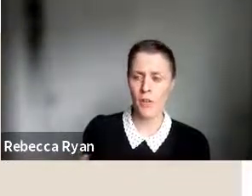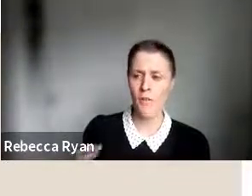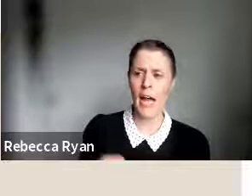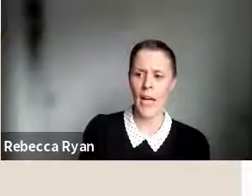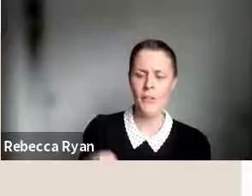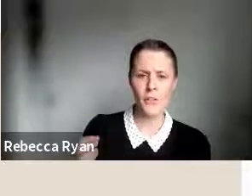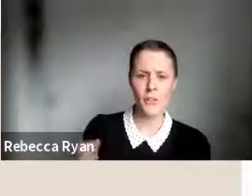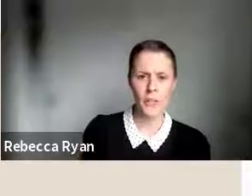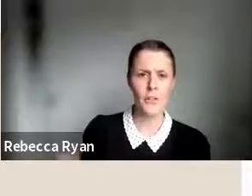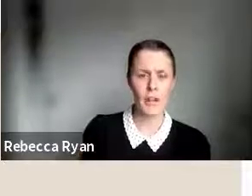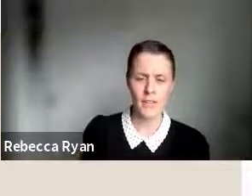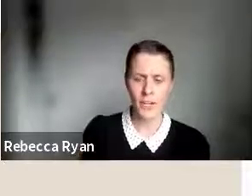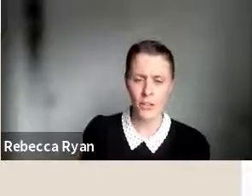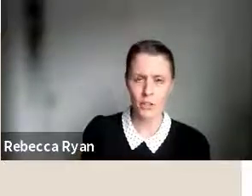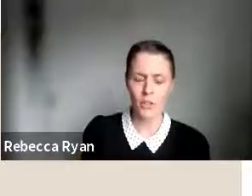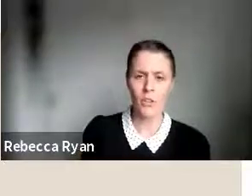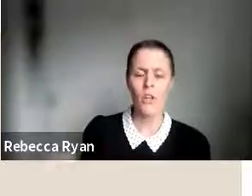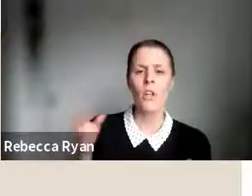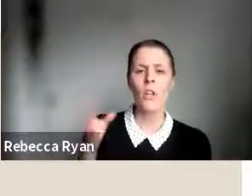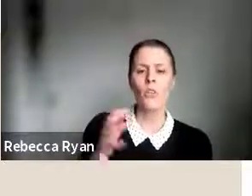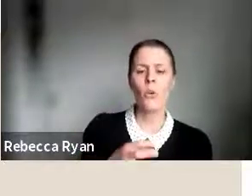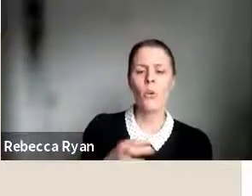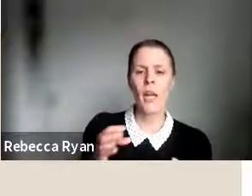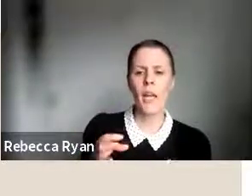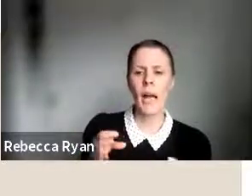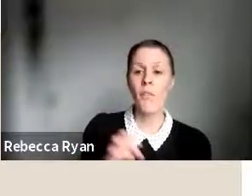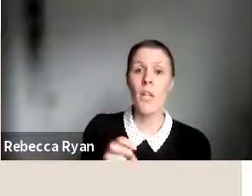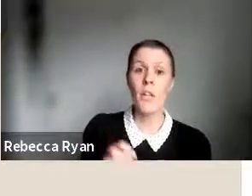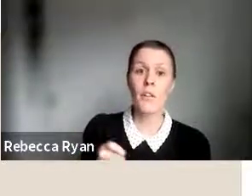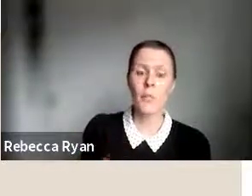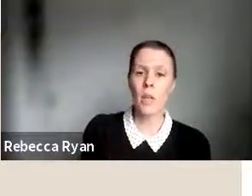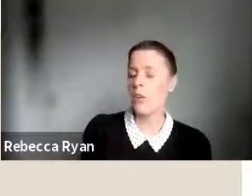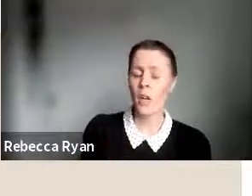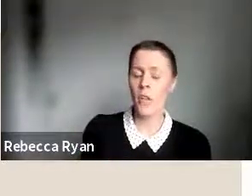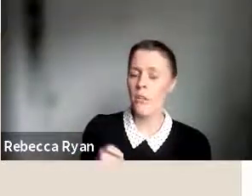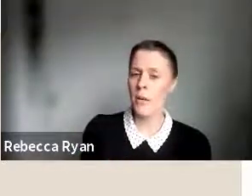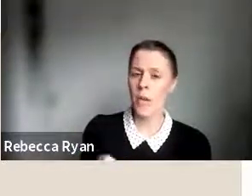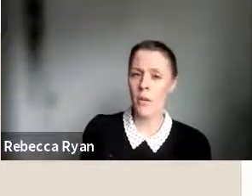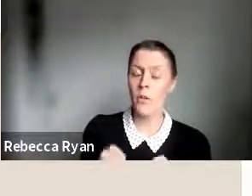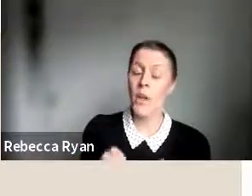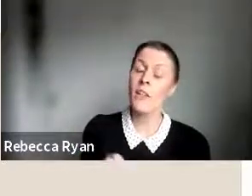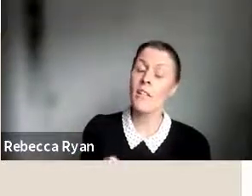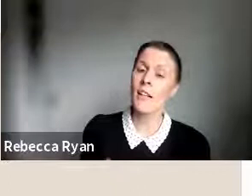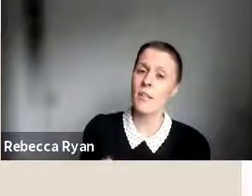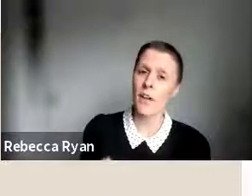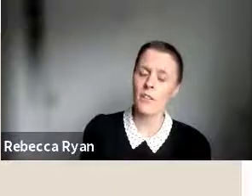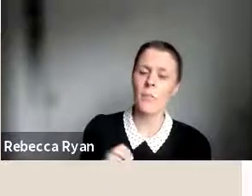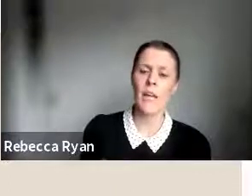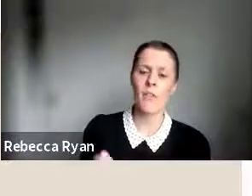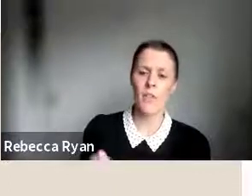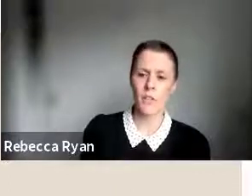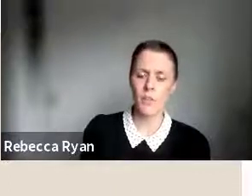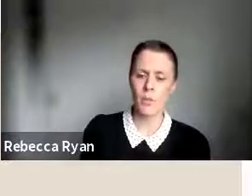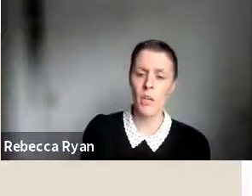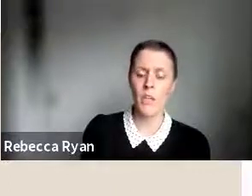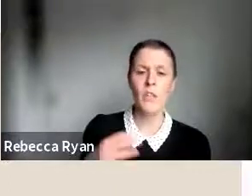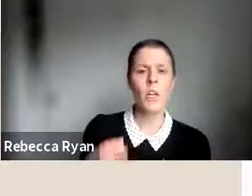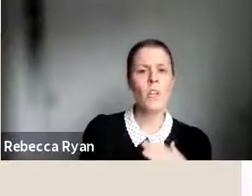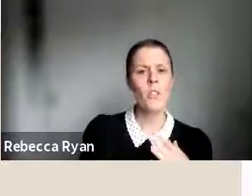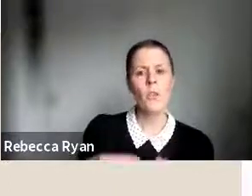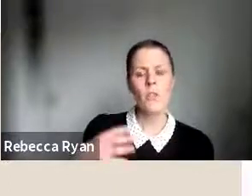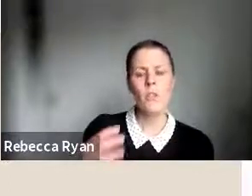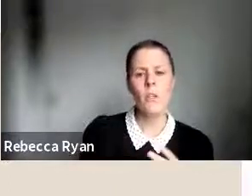adenovirus vector vaccinations. So they have a lot of similarities. They're not the same type. They're not the exact same vaccine, but they have a lot of